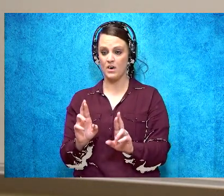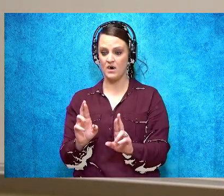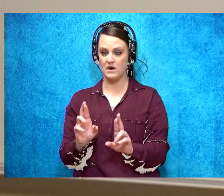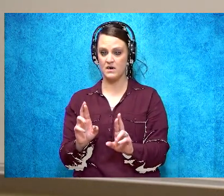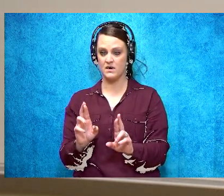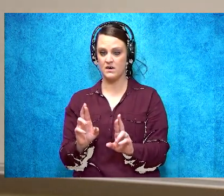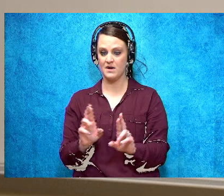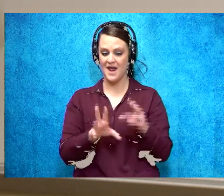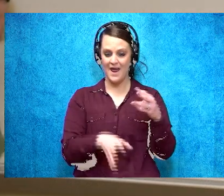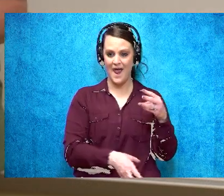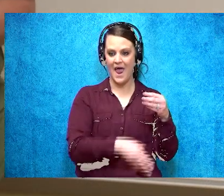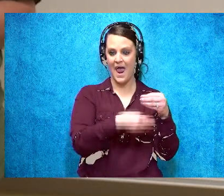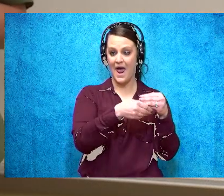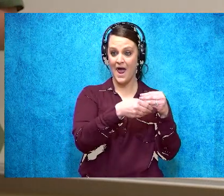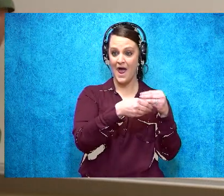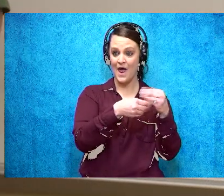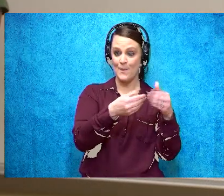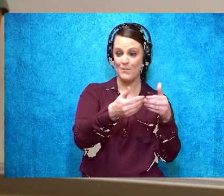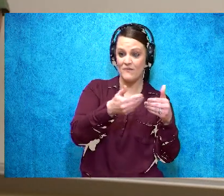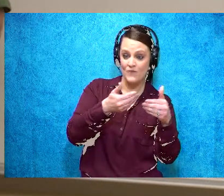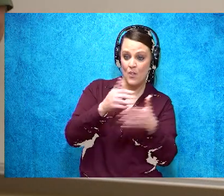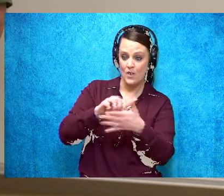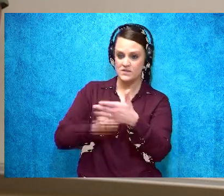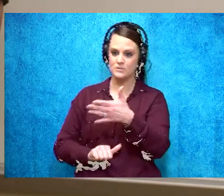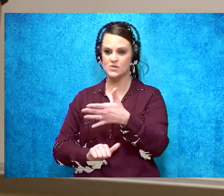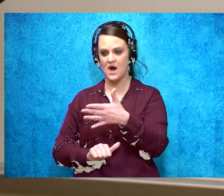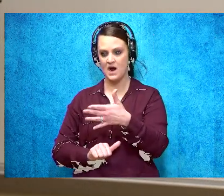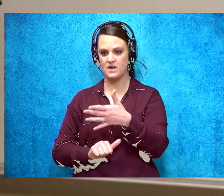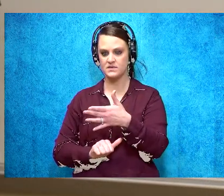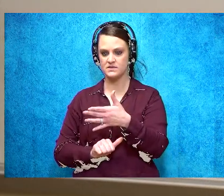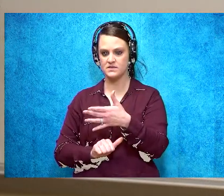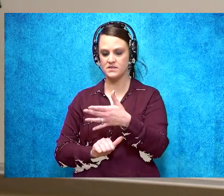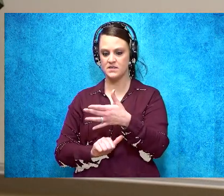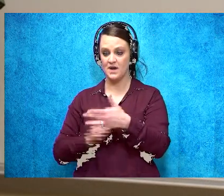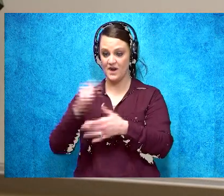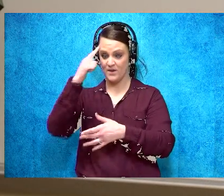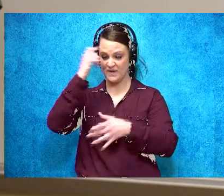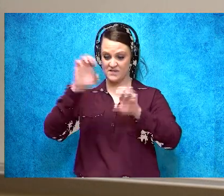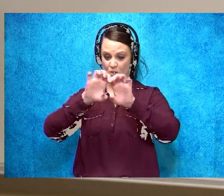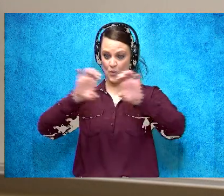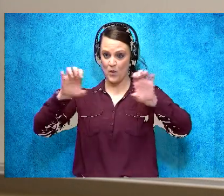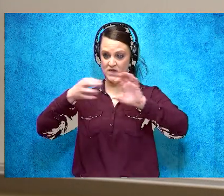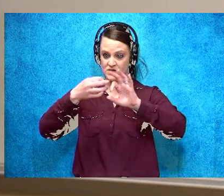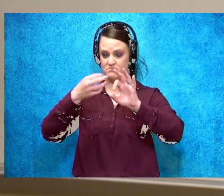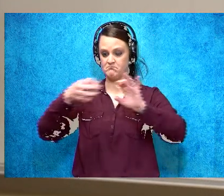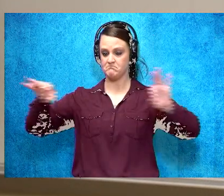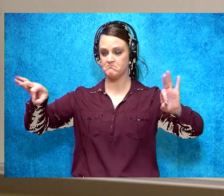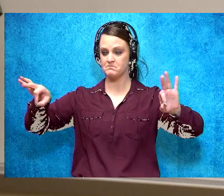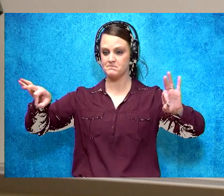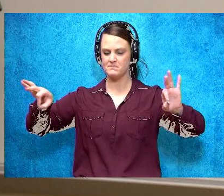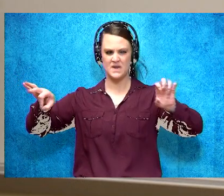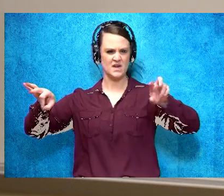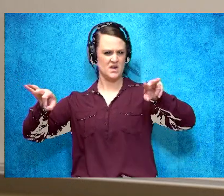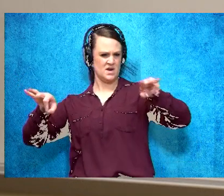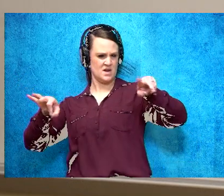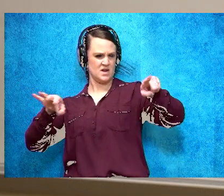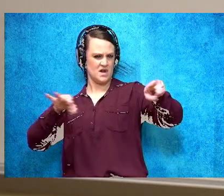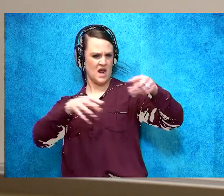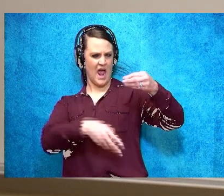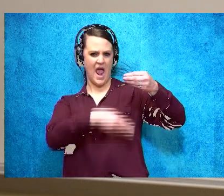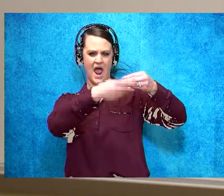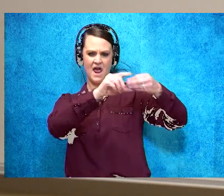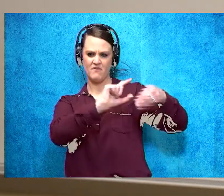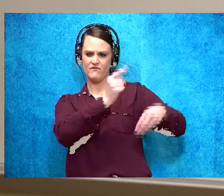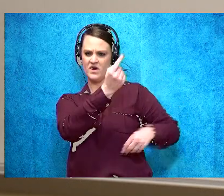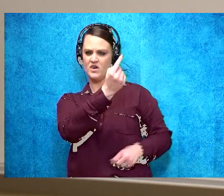add before they subtracted, because in the equation, the subtraction or the addition